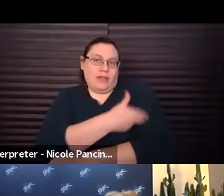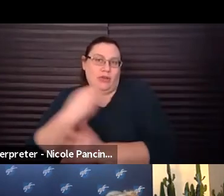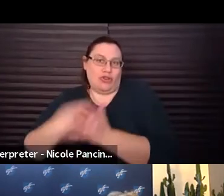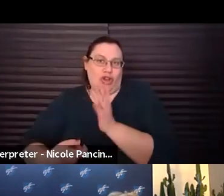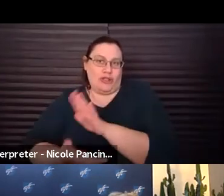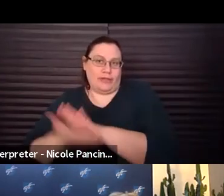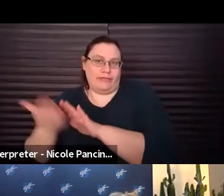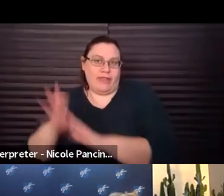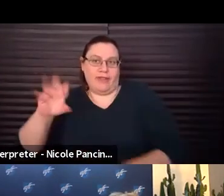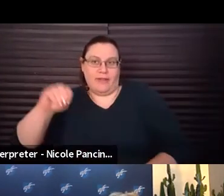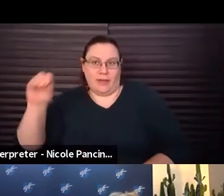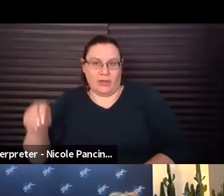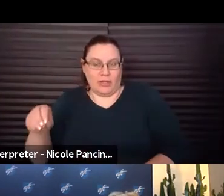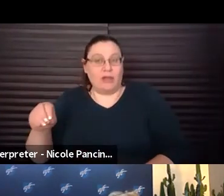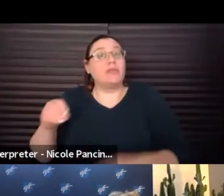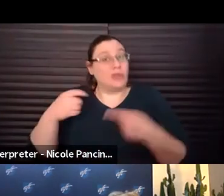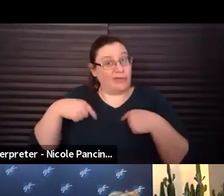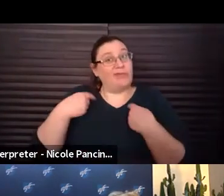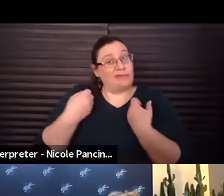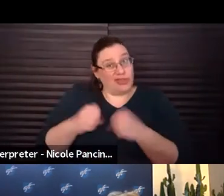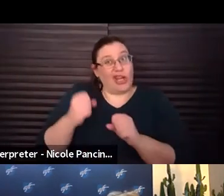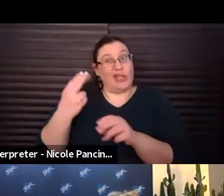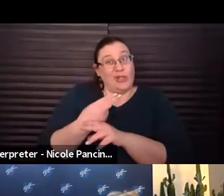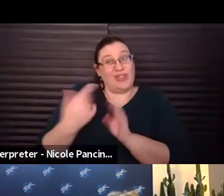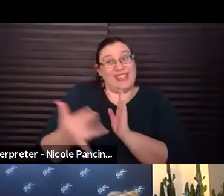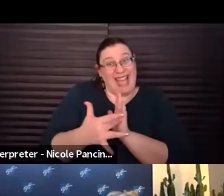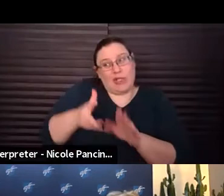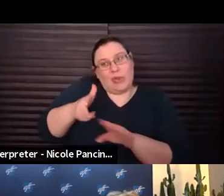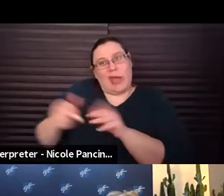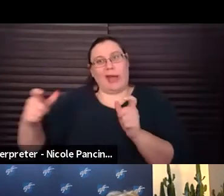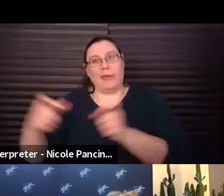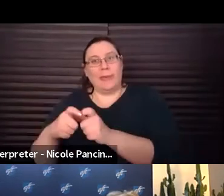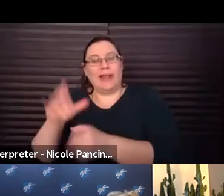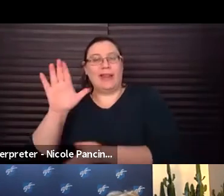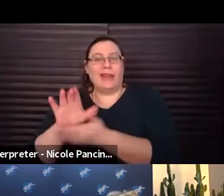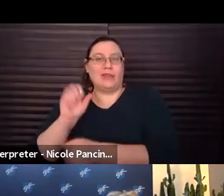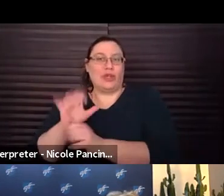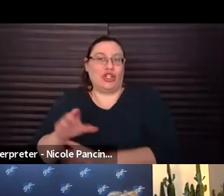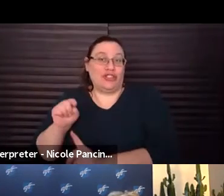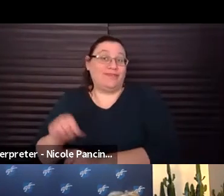So they've tried to use technology to cut our workforce. And